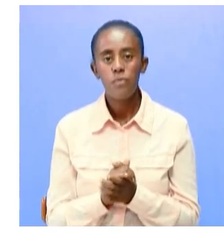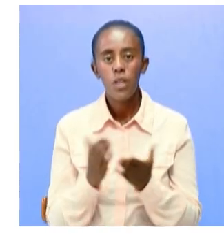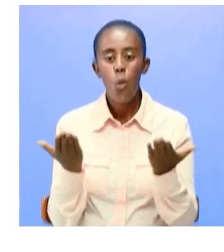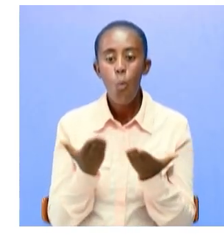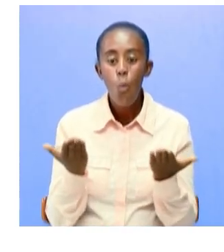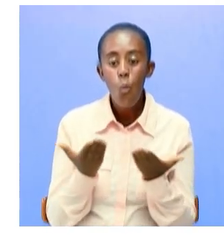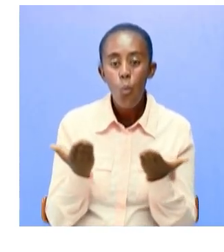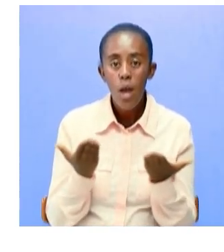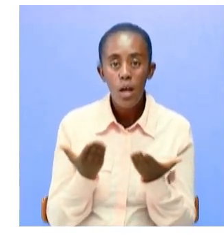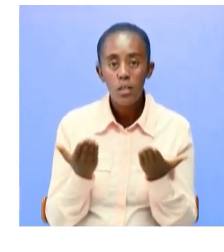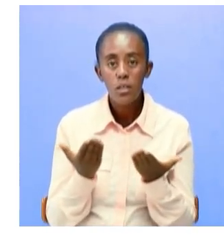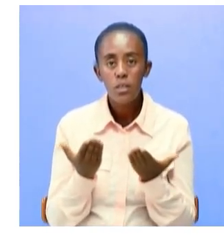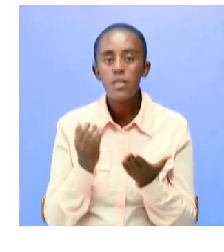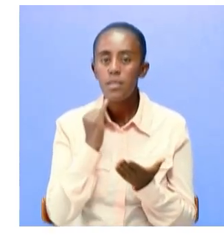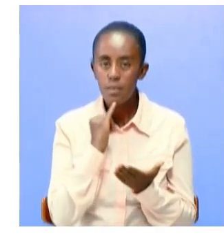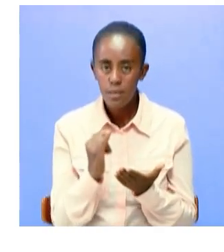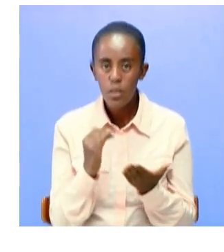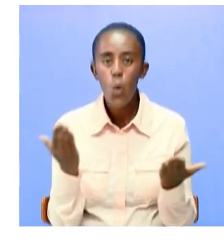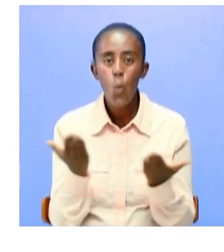Where is?